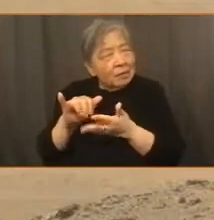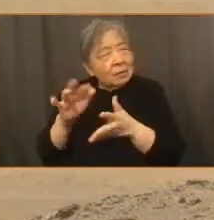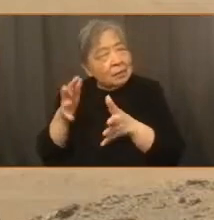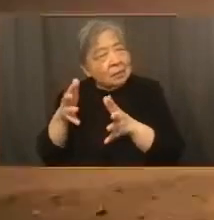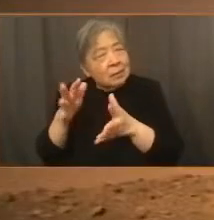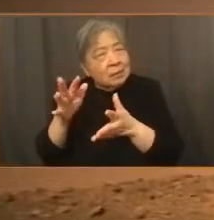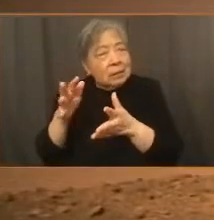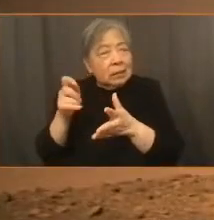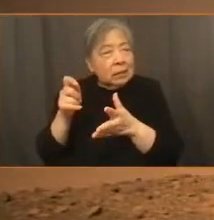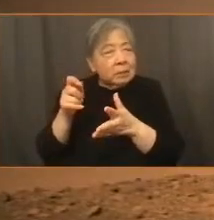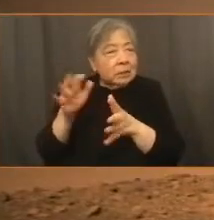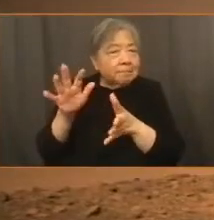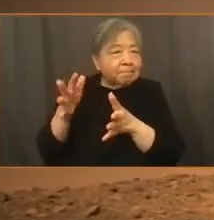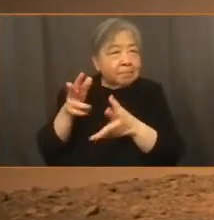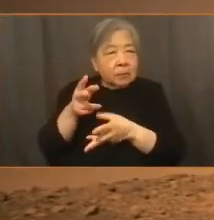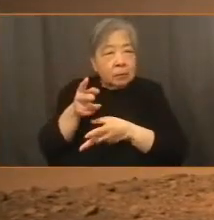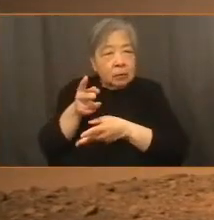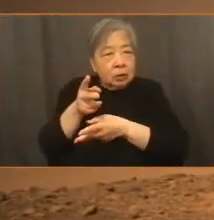cautious, because